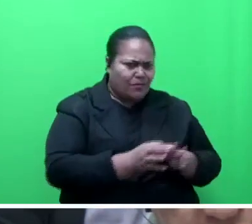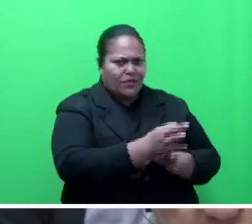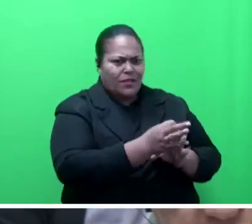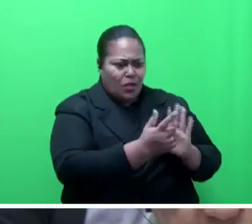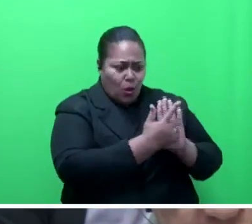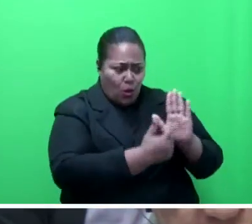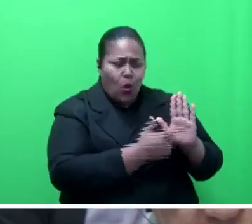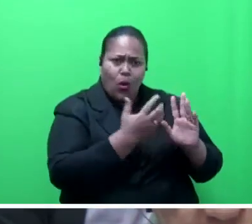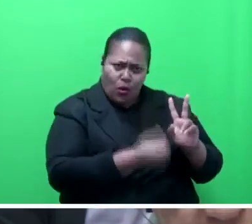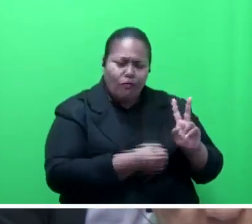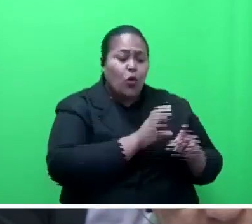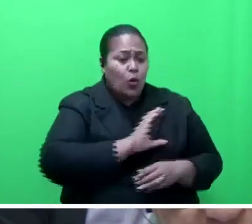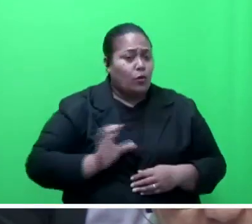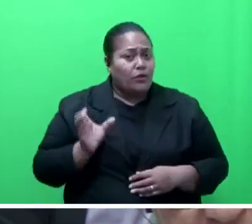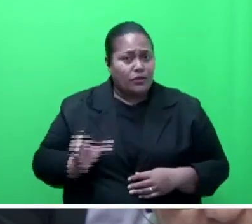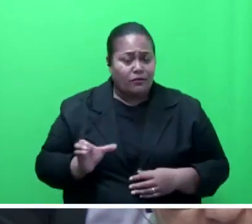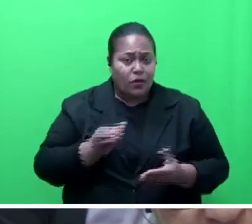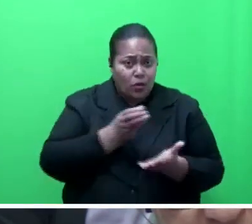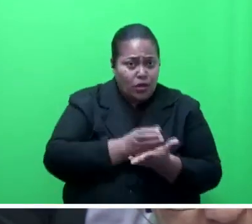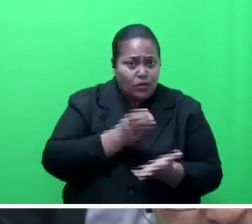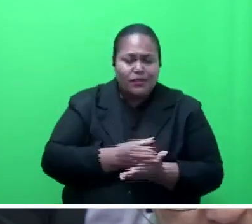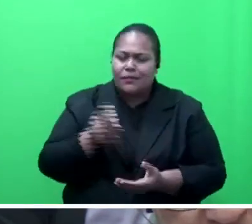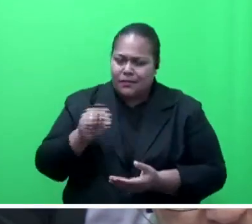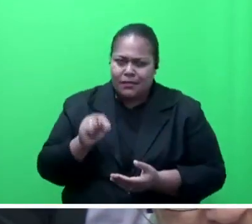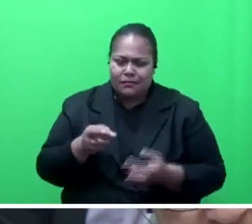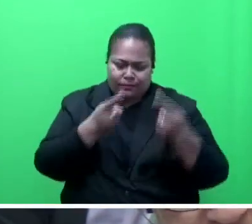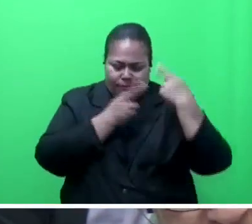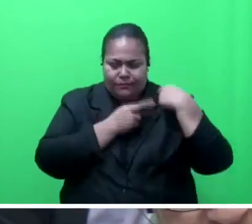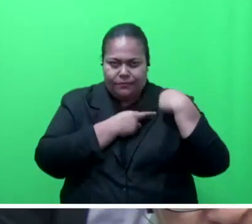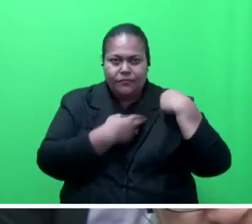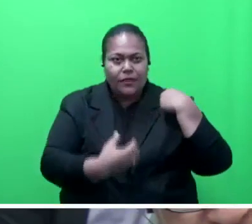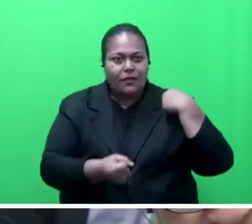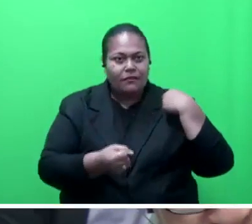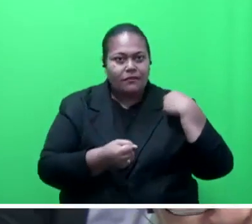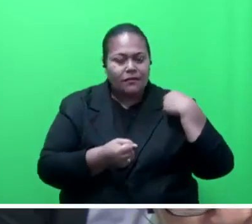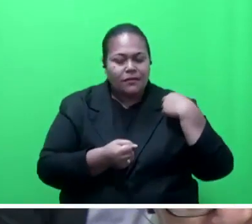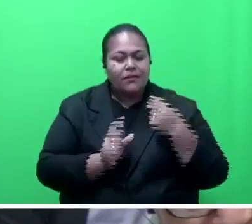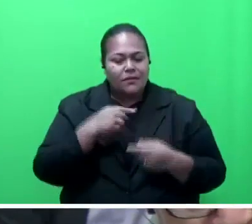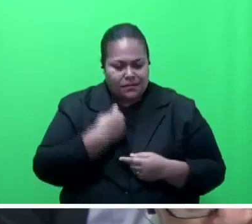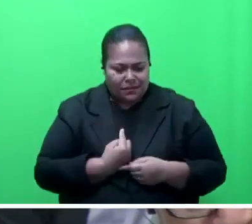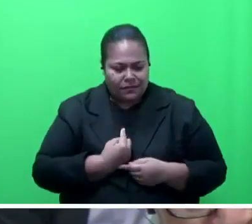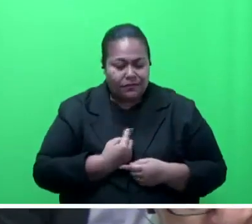of Corrections to be able to carry out these sorts of measures where he believes or she believes,